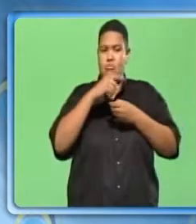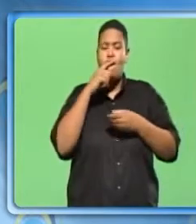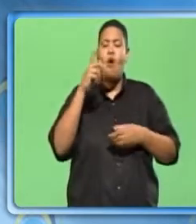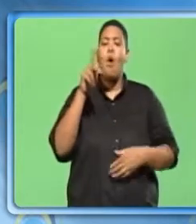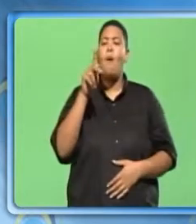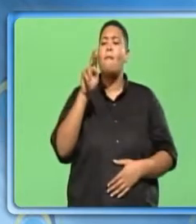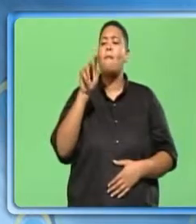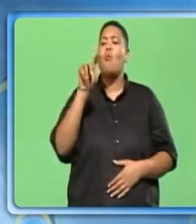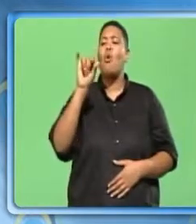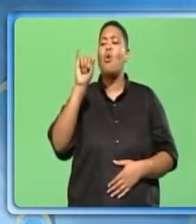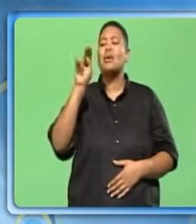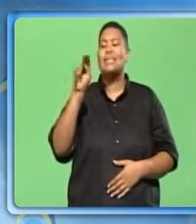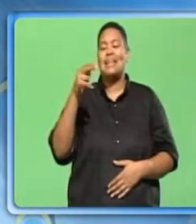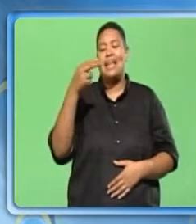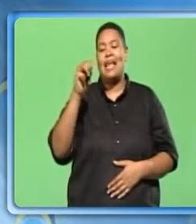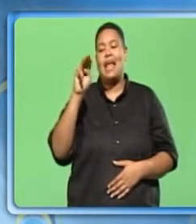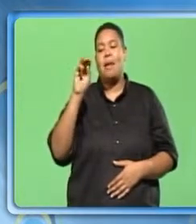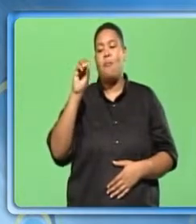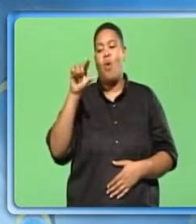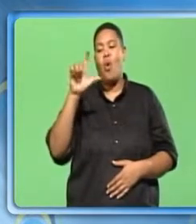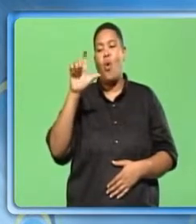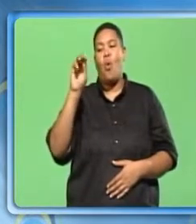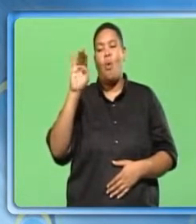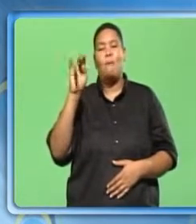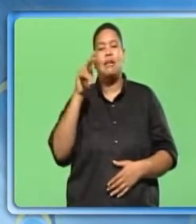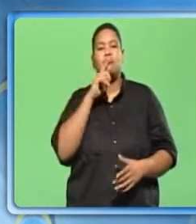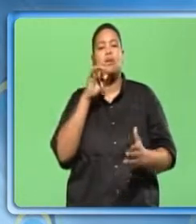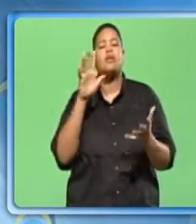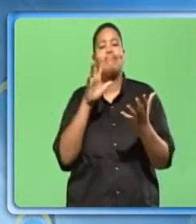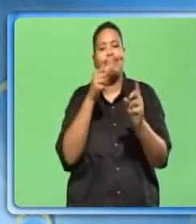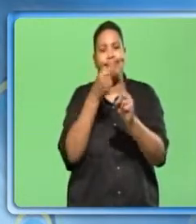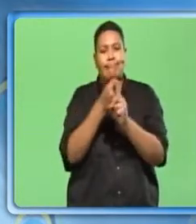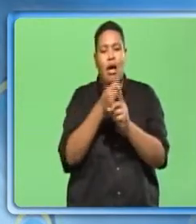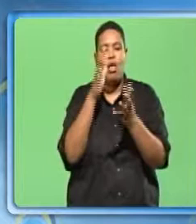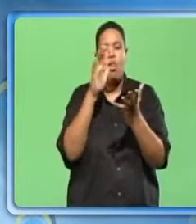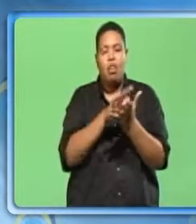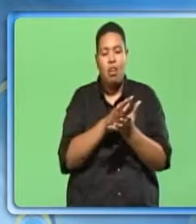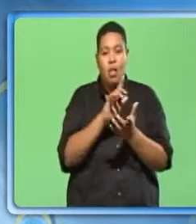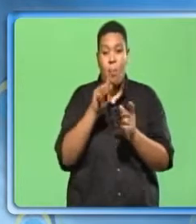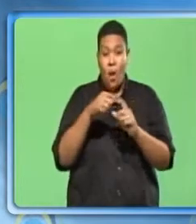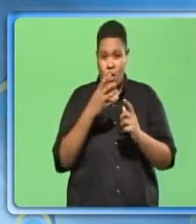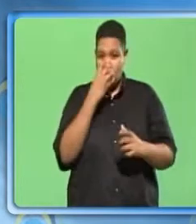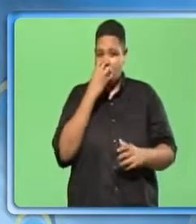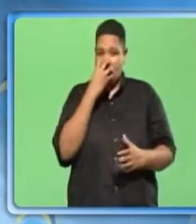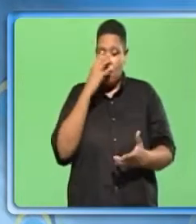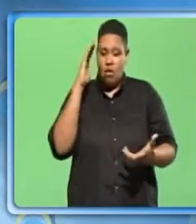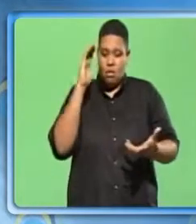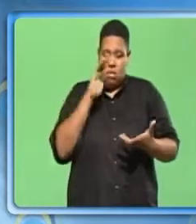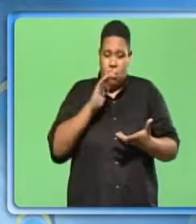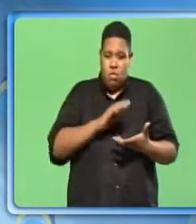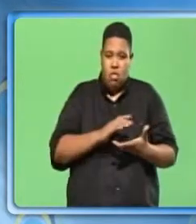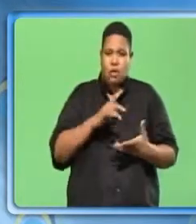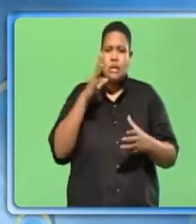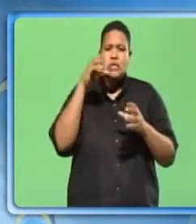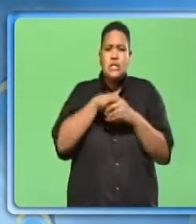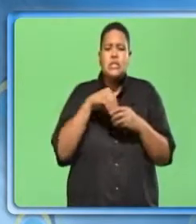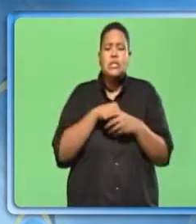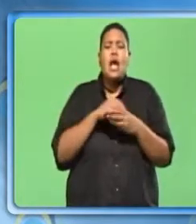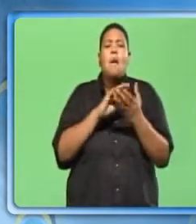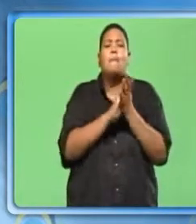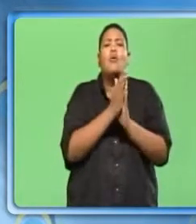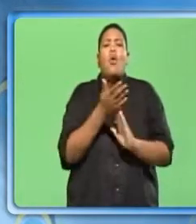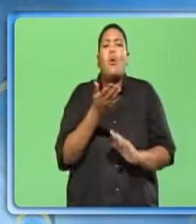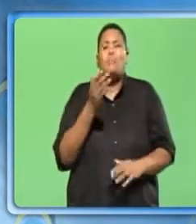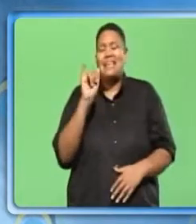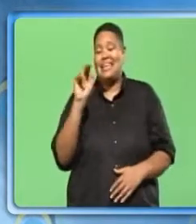protein hemoglobin are defective. When oxygen is scarce, these defective molecules become